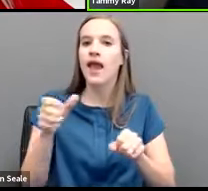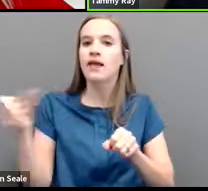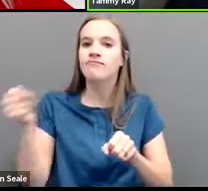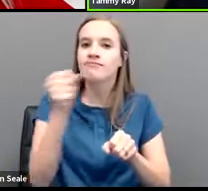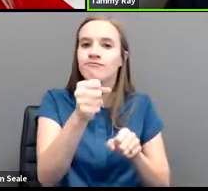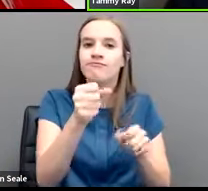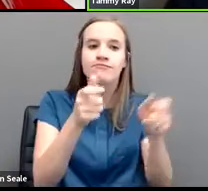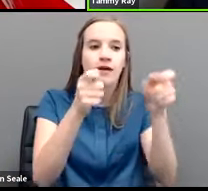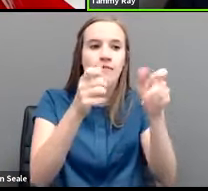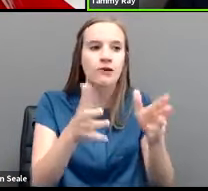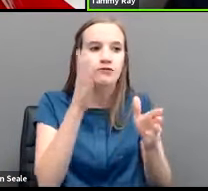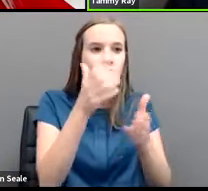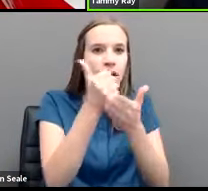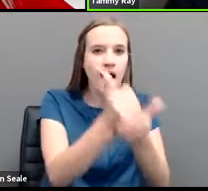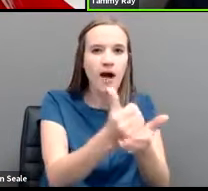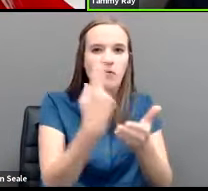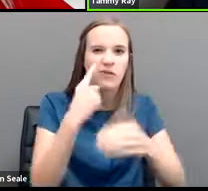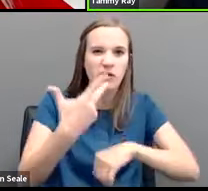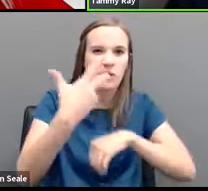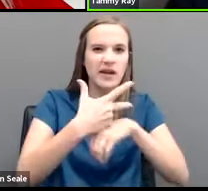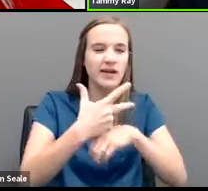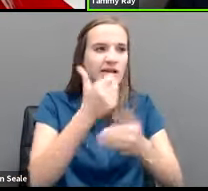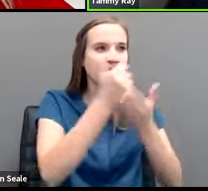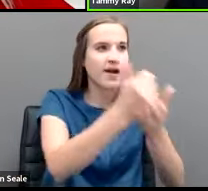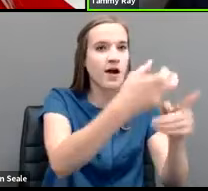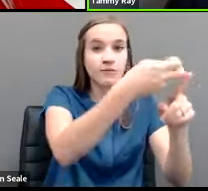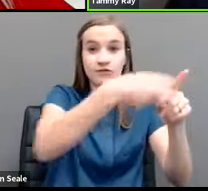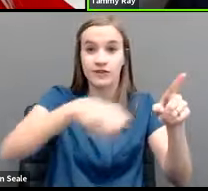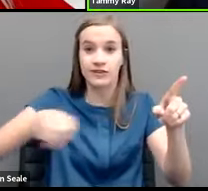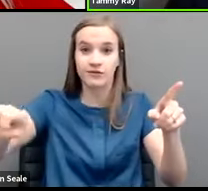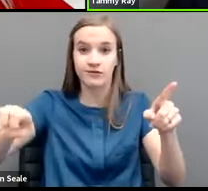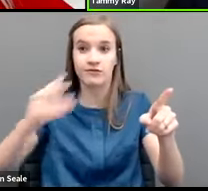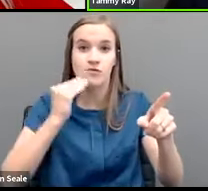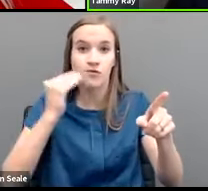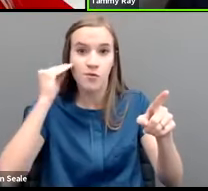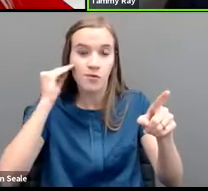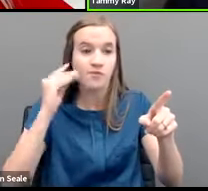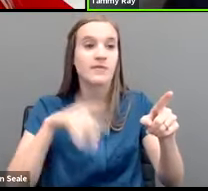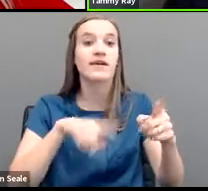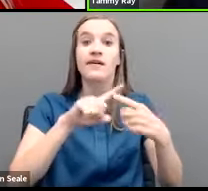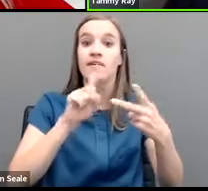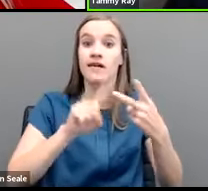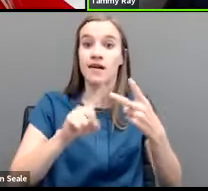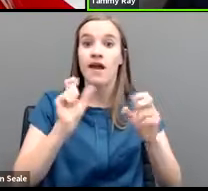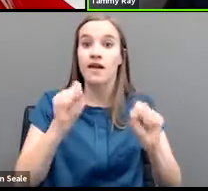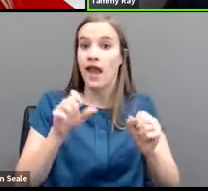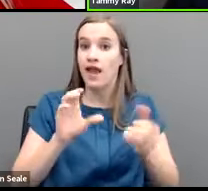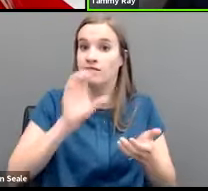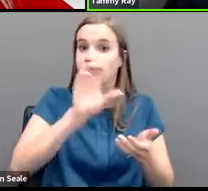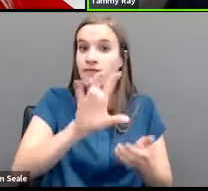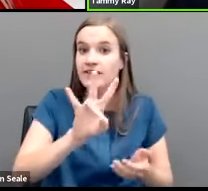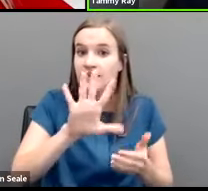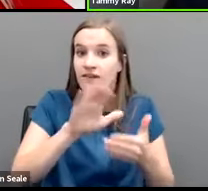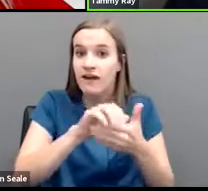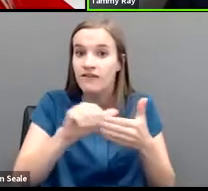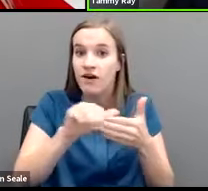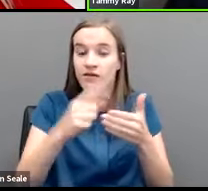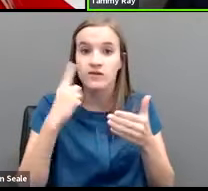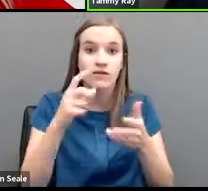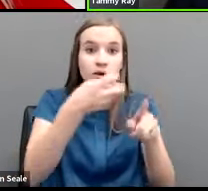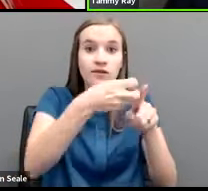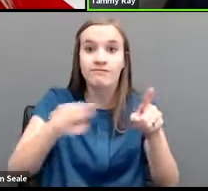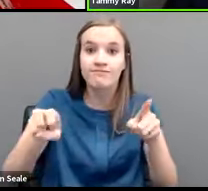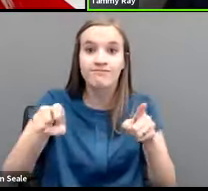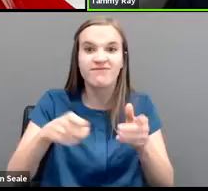as up to $2,000 of one-time transition services expenses. And those can be used for first